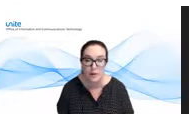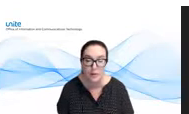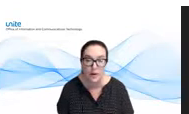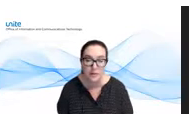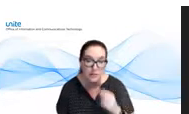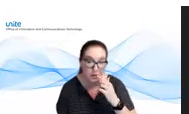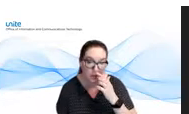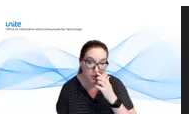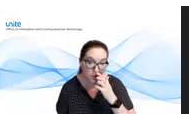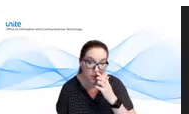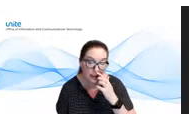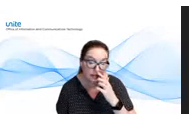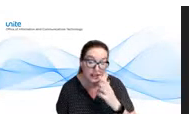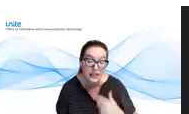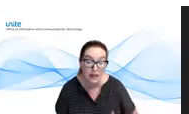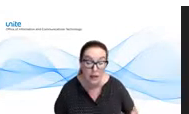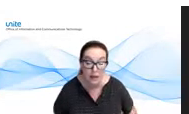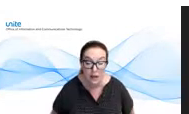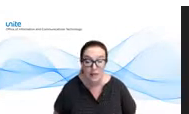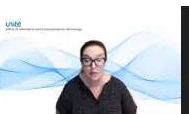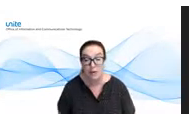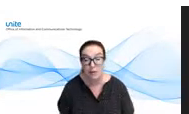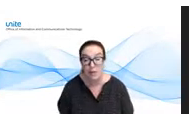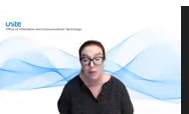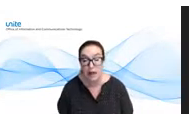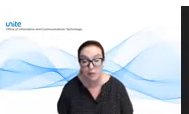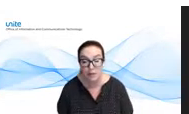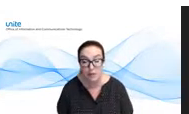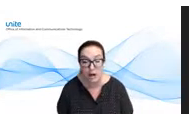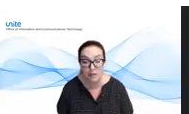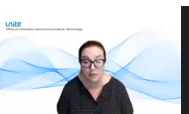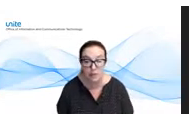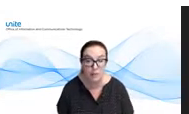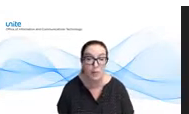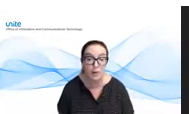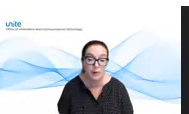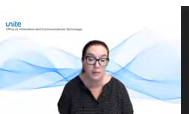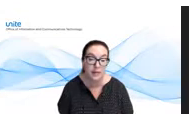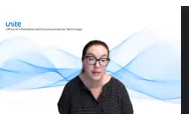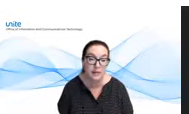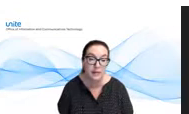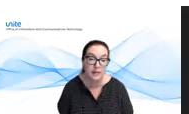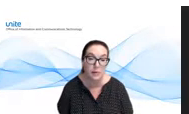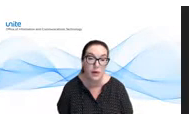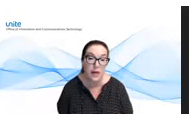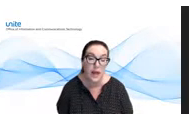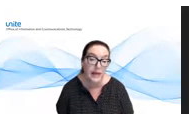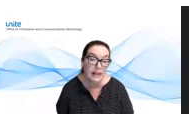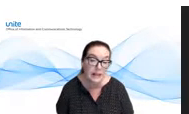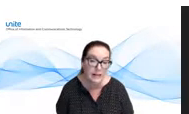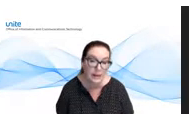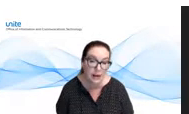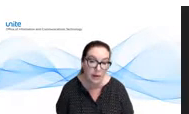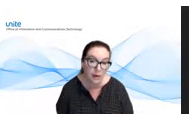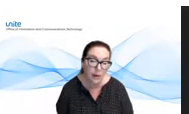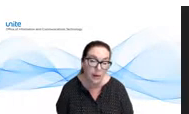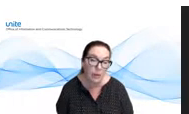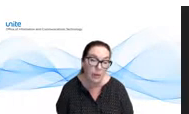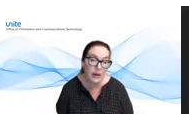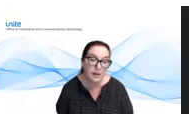we started this process in 2017. That's when we went live with the jobs careers portal being accessible. And in